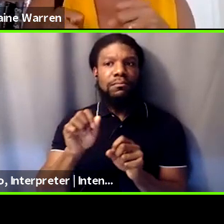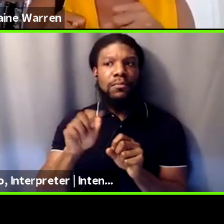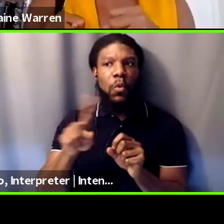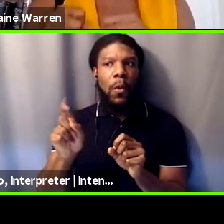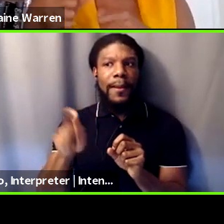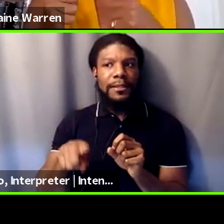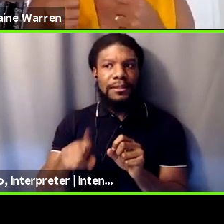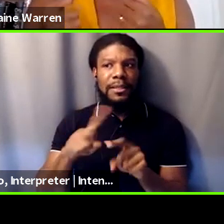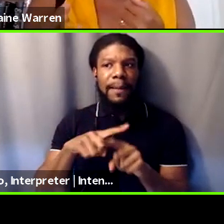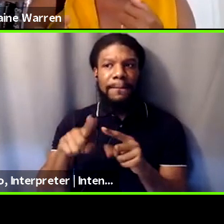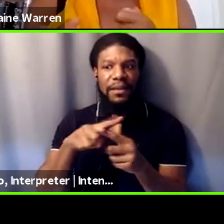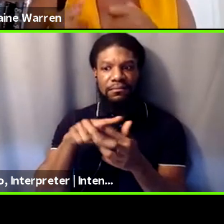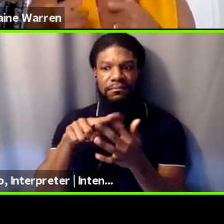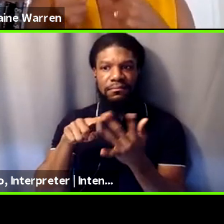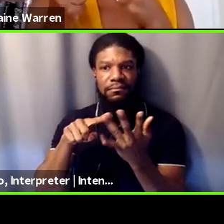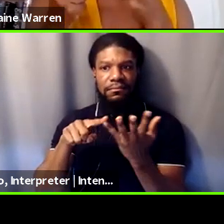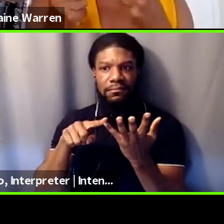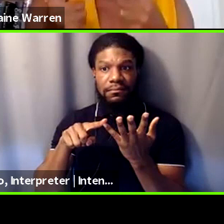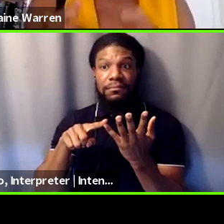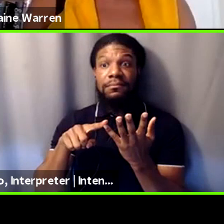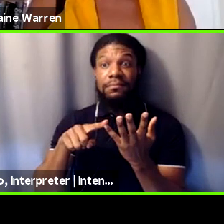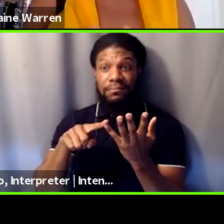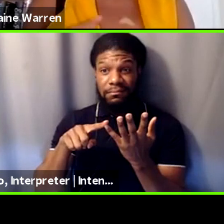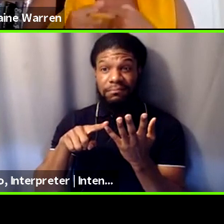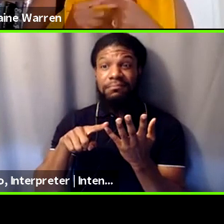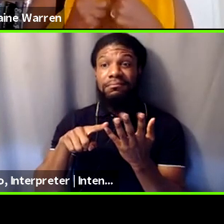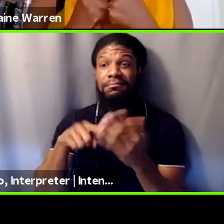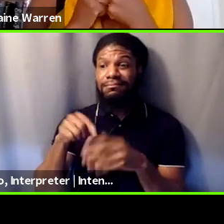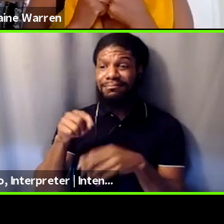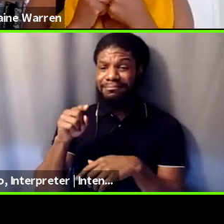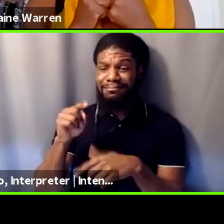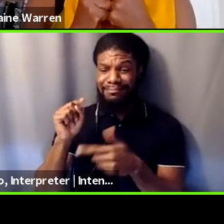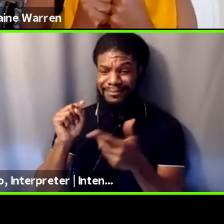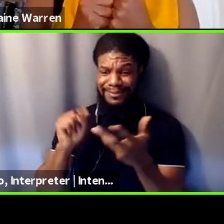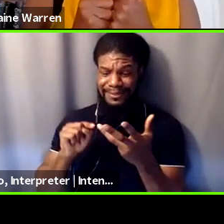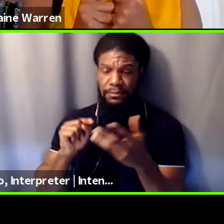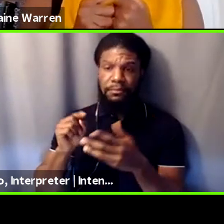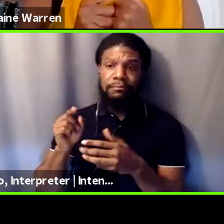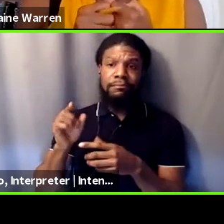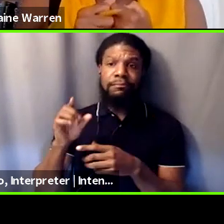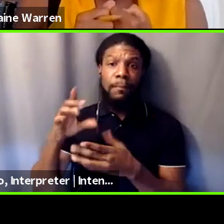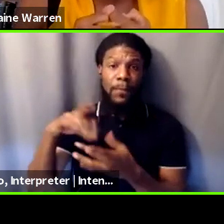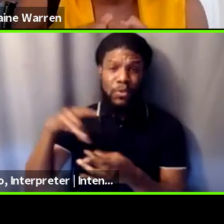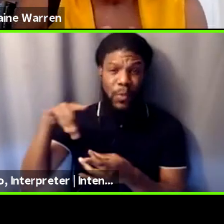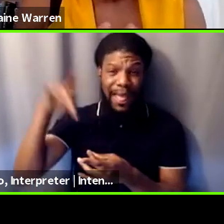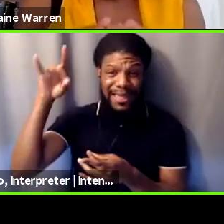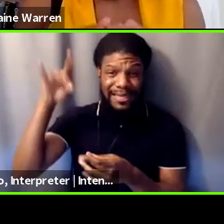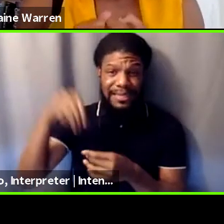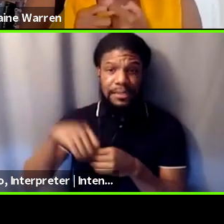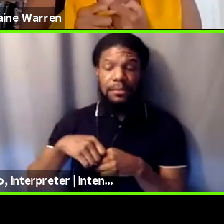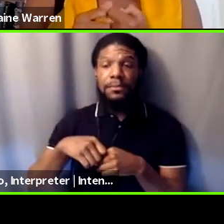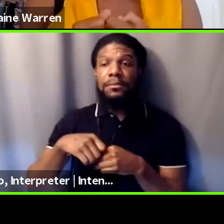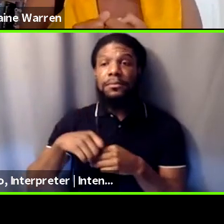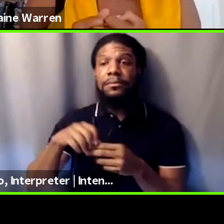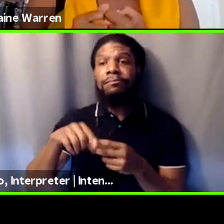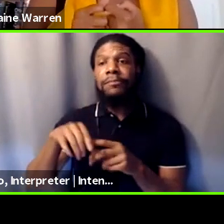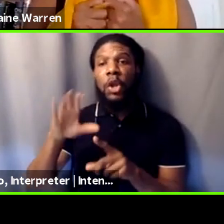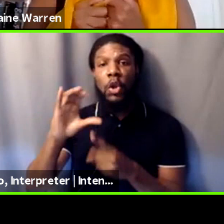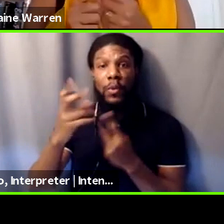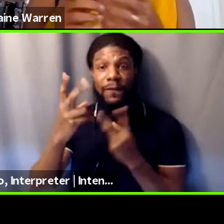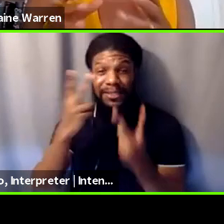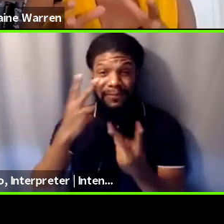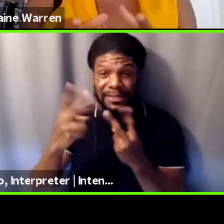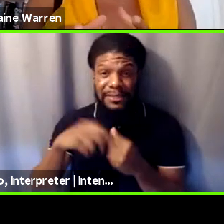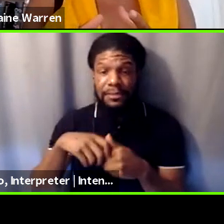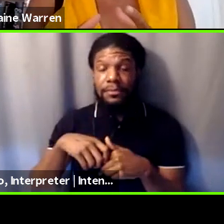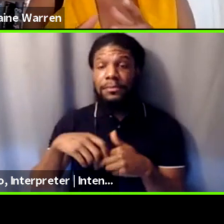mix it up, but spirituality, cultural visibility, the family, the architecture,